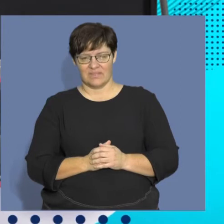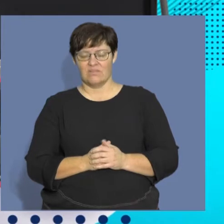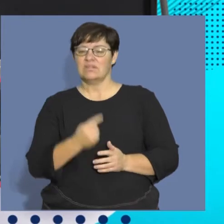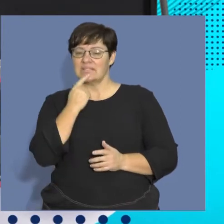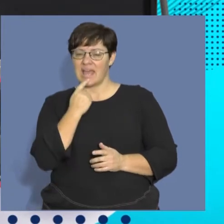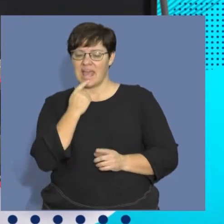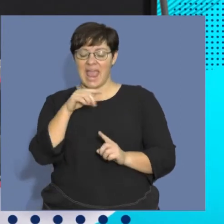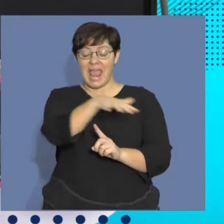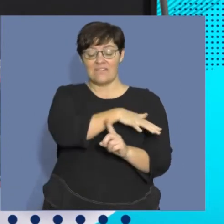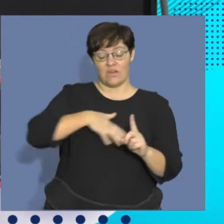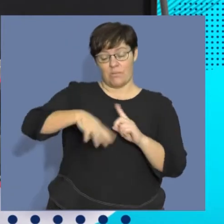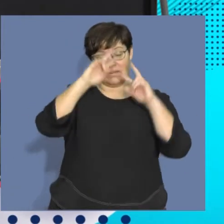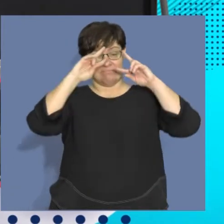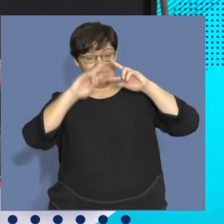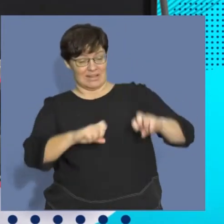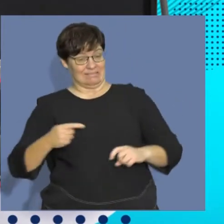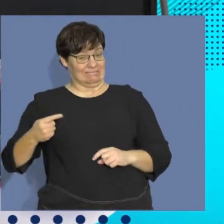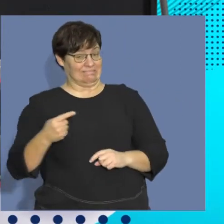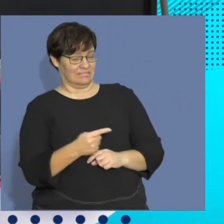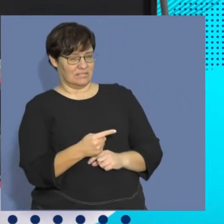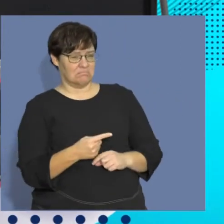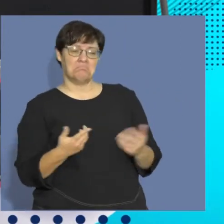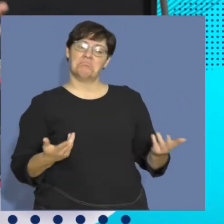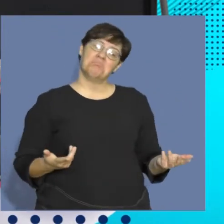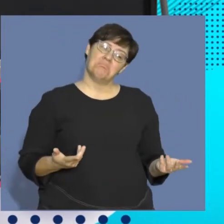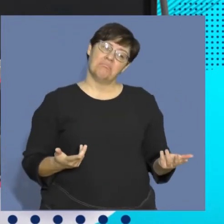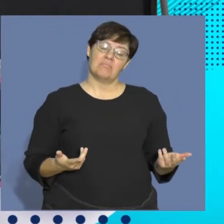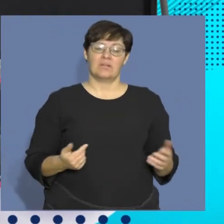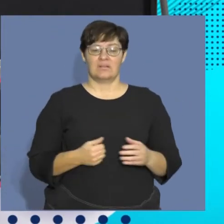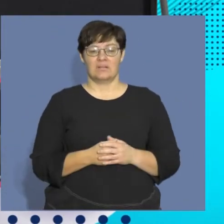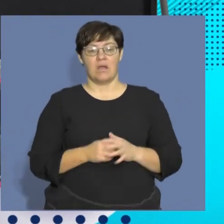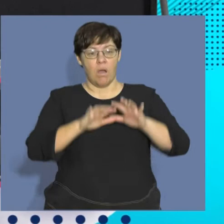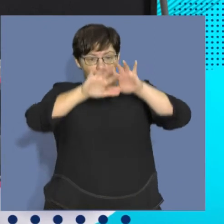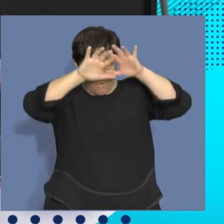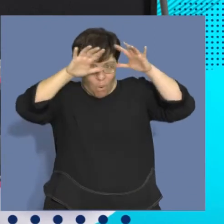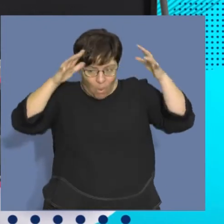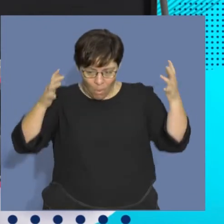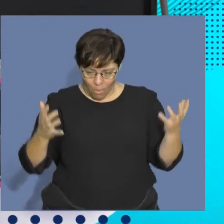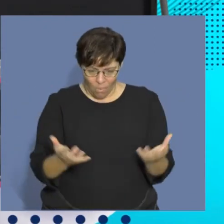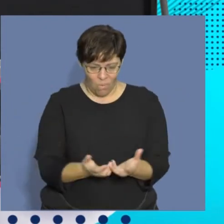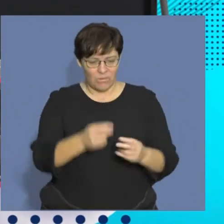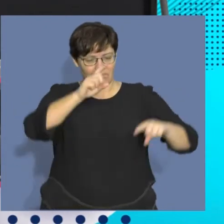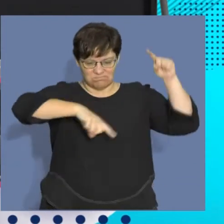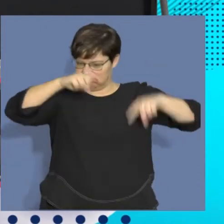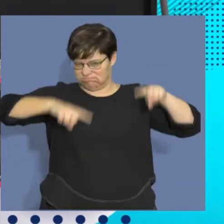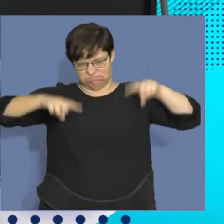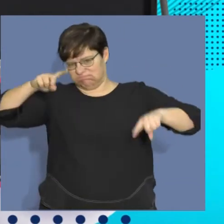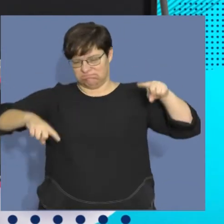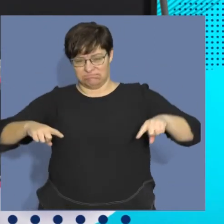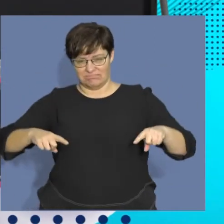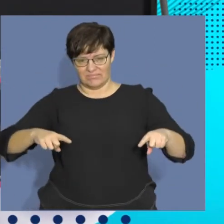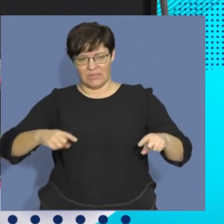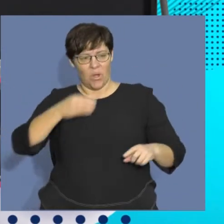talk about environmental studies, we could be talking about a whole range